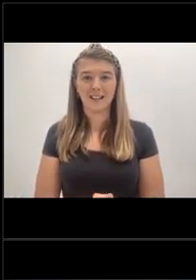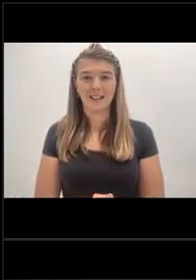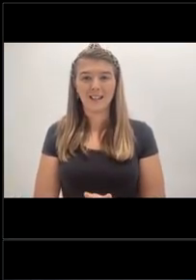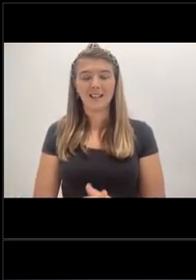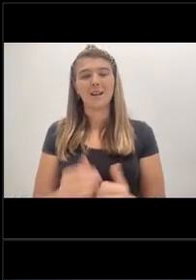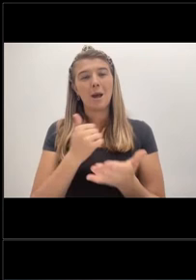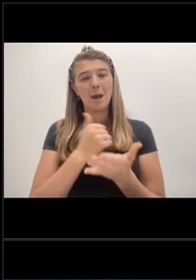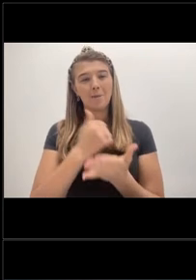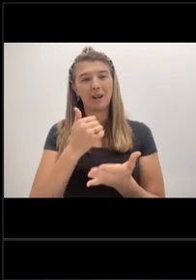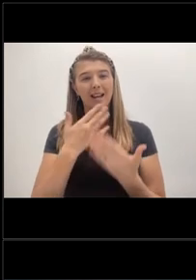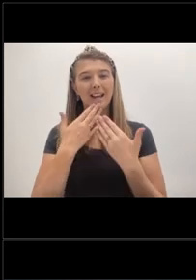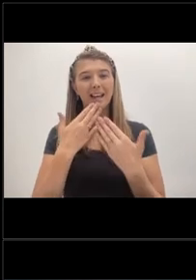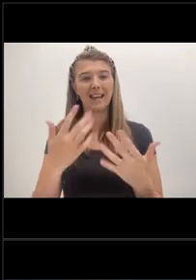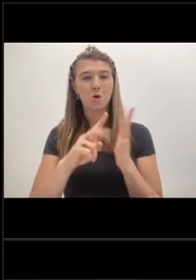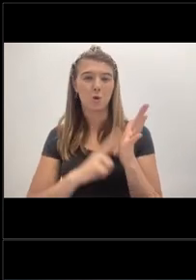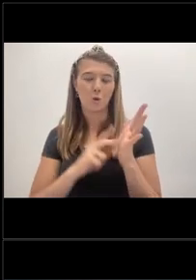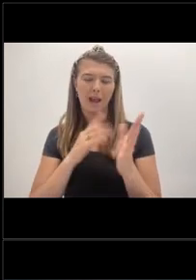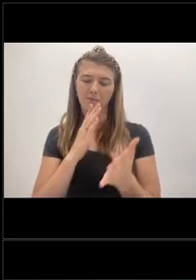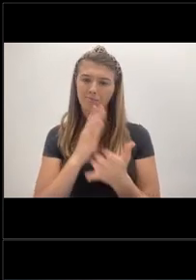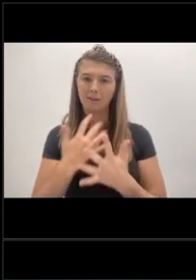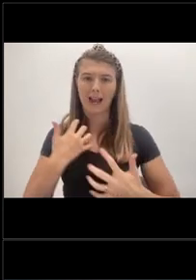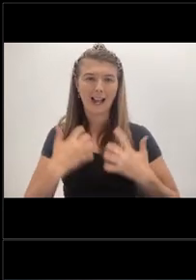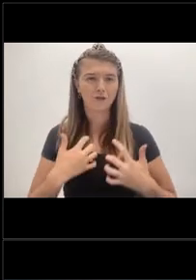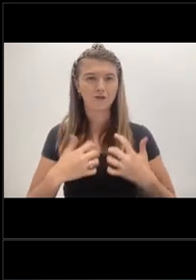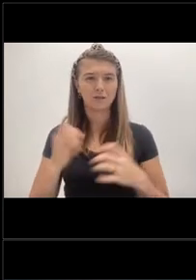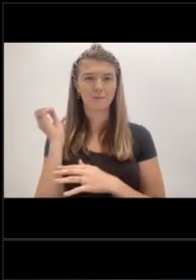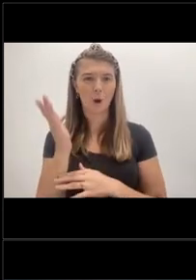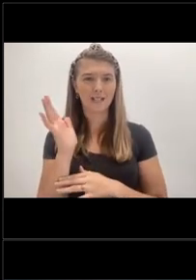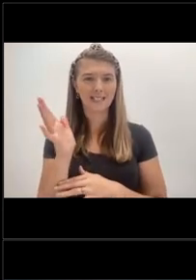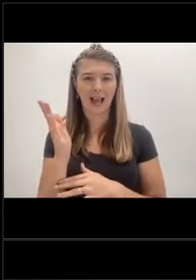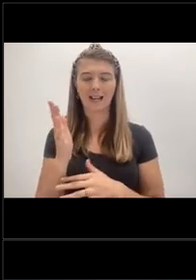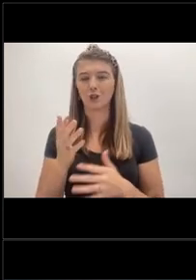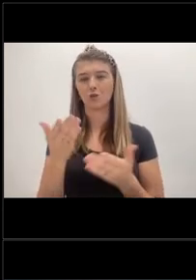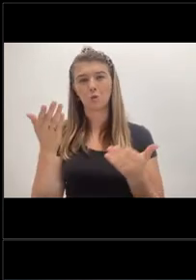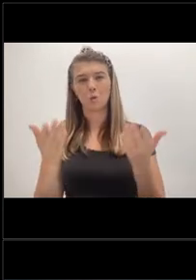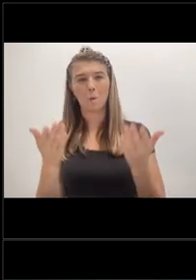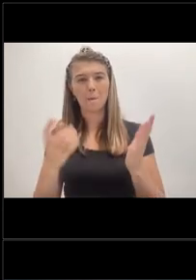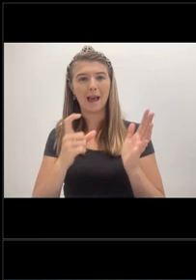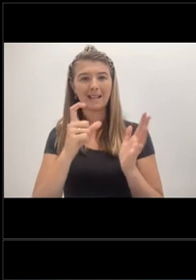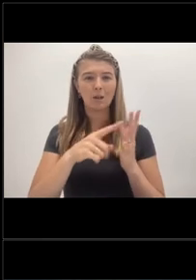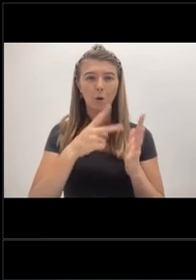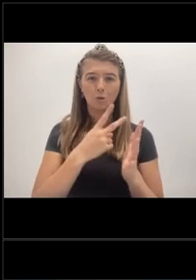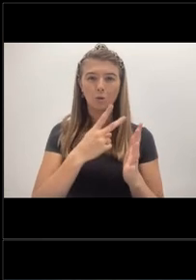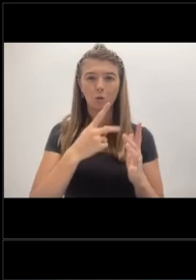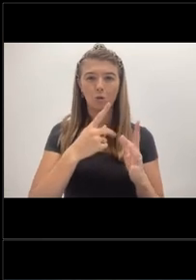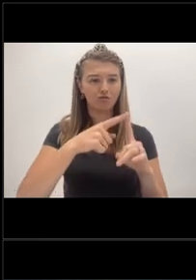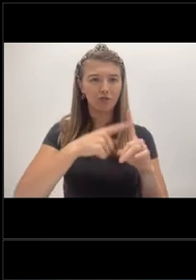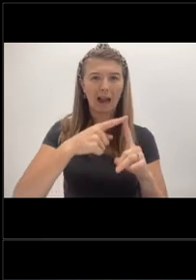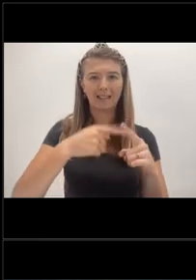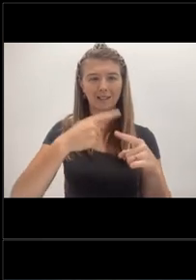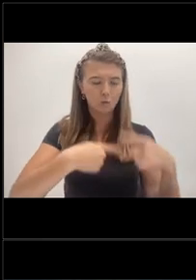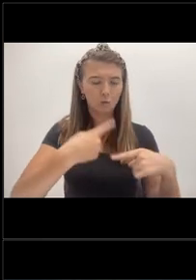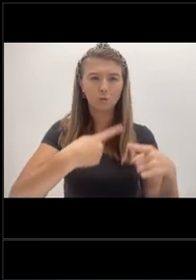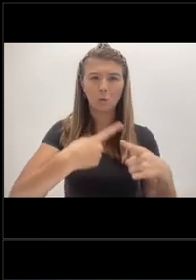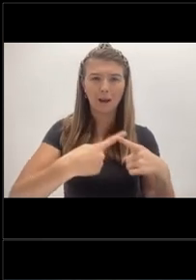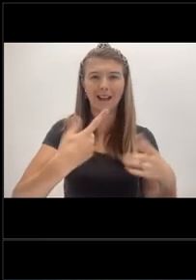Brilliant. Thanks so much, Ina. That was such an interesting presentation there on the comparison of CO2 rates. That was fascinating, actually.